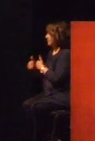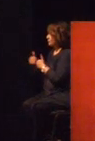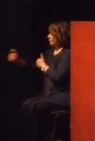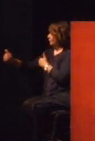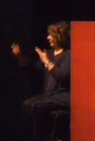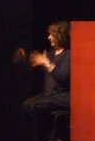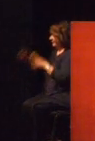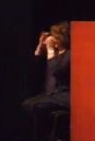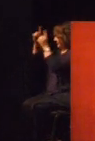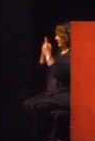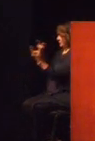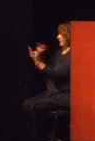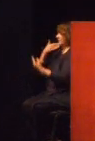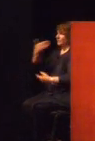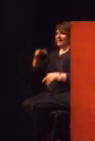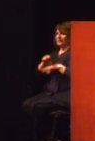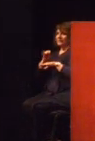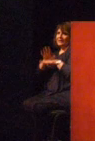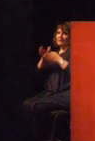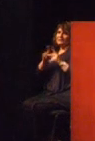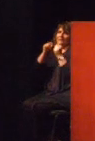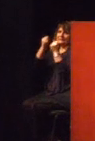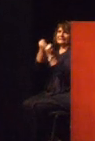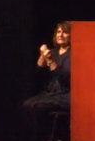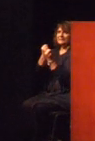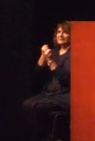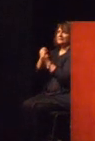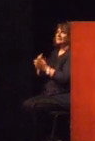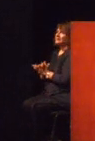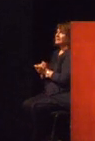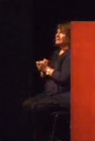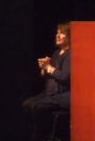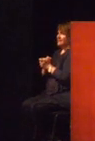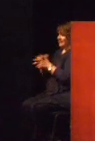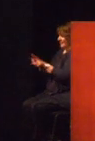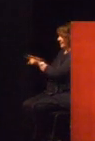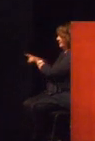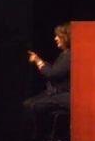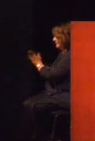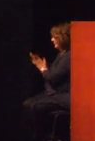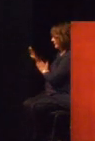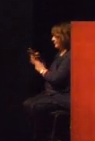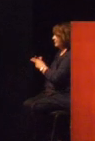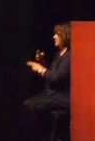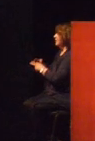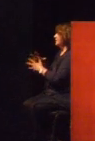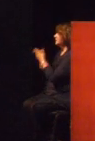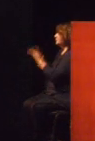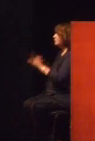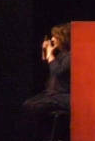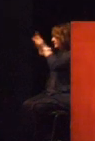their educational goals. So thank you to the counseling team for doing that. In addition, they developed what's called a student